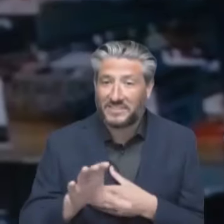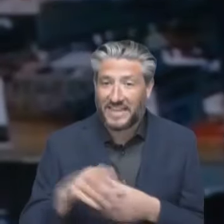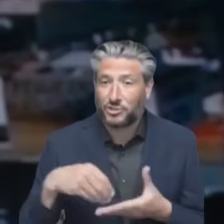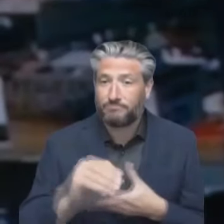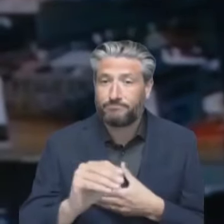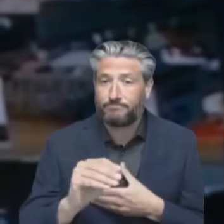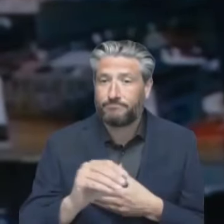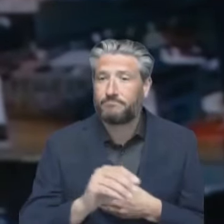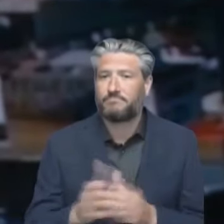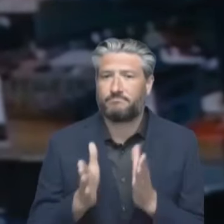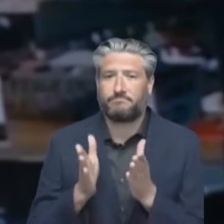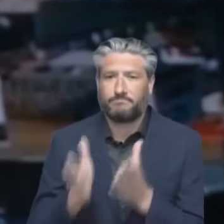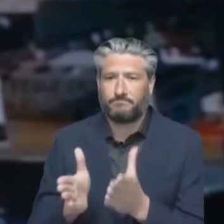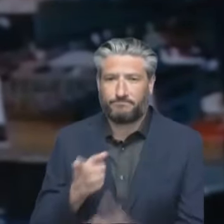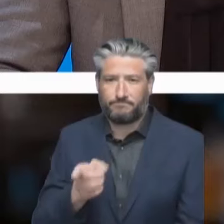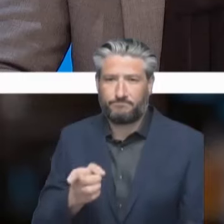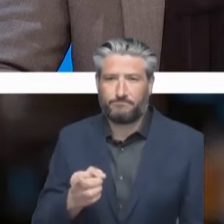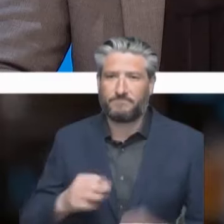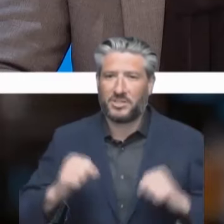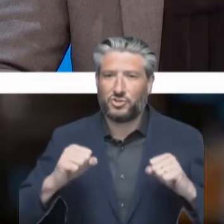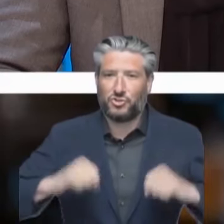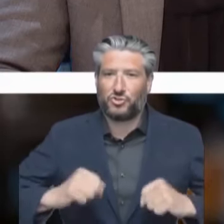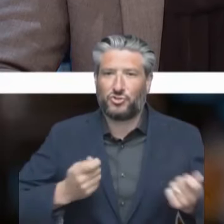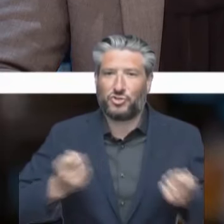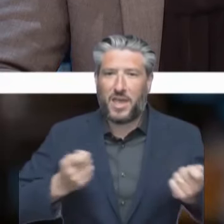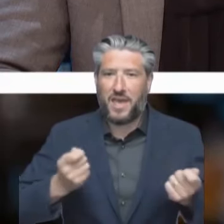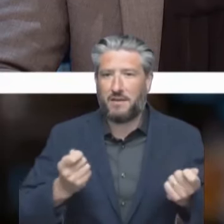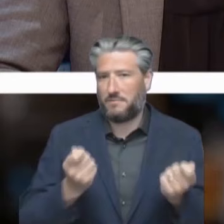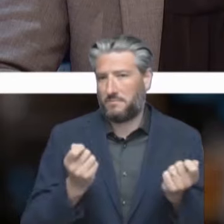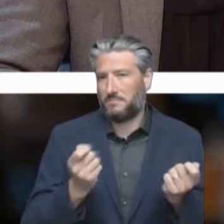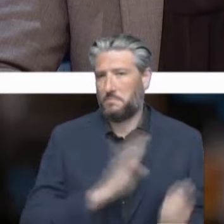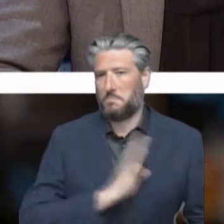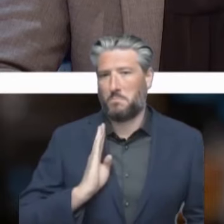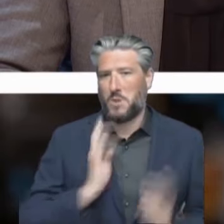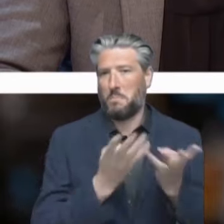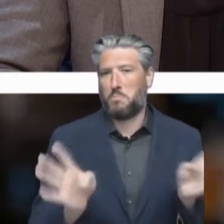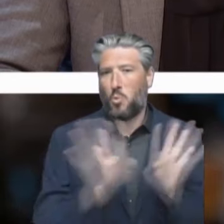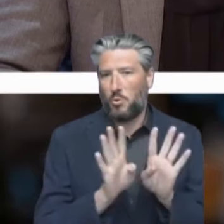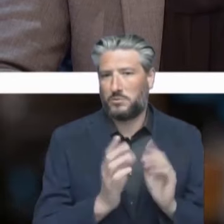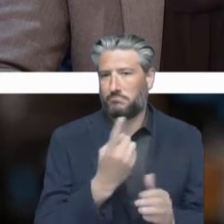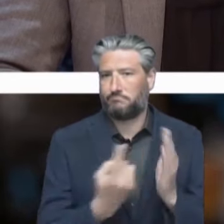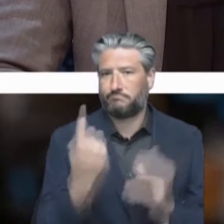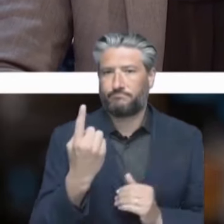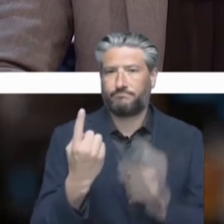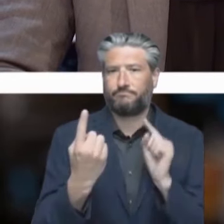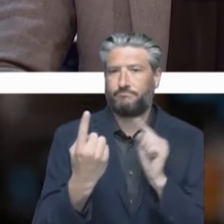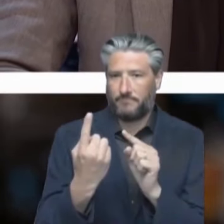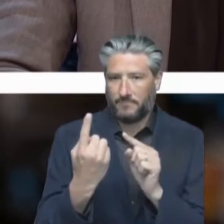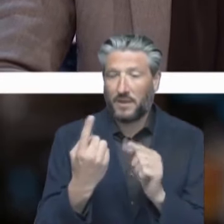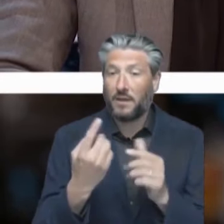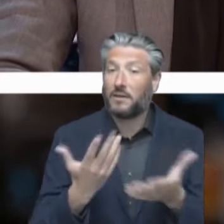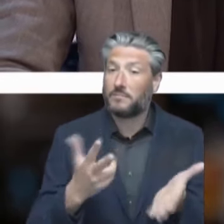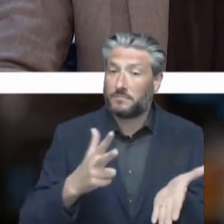Mr. Jean-Dominique Sénard as chairman of the board of directors. The resolution received 91.50% of favorable votes. It is